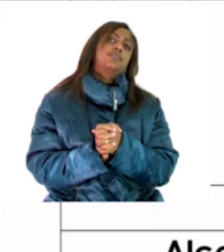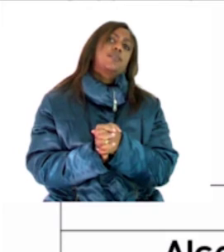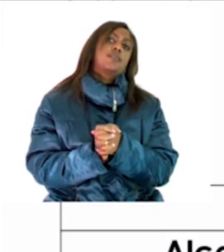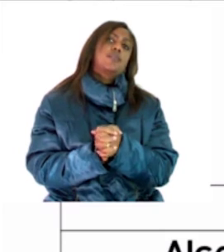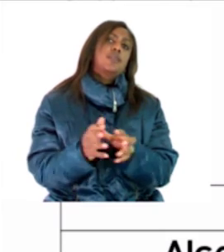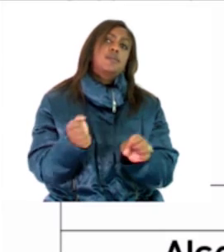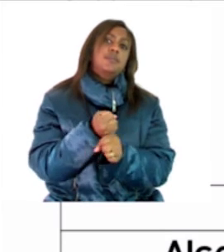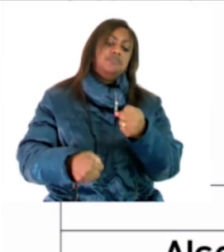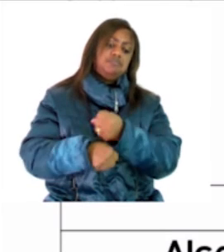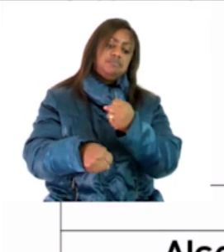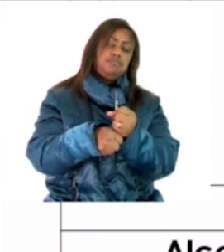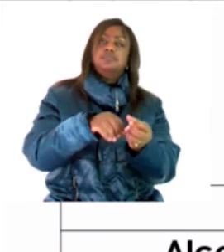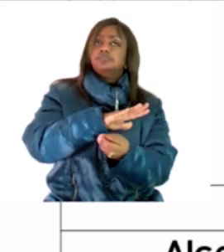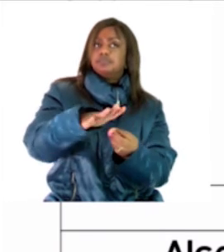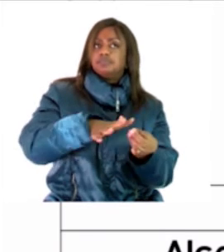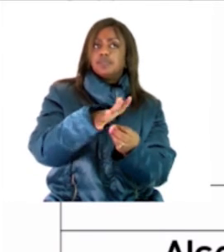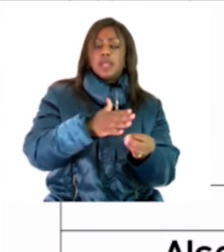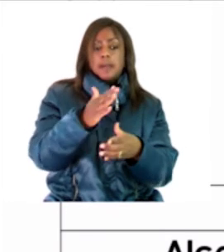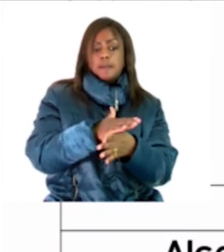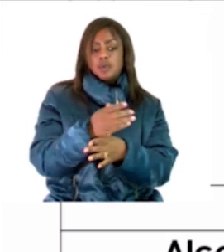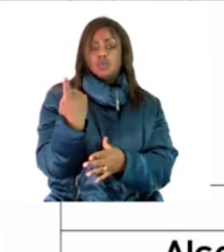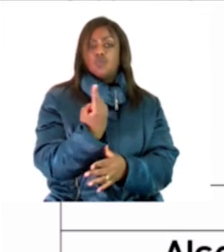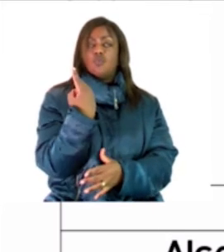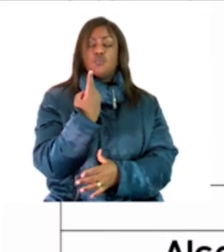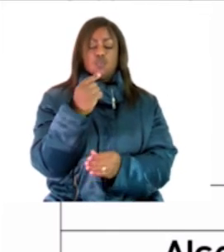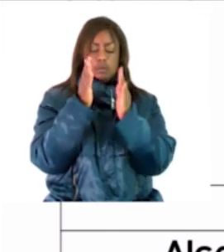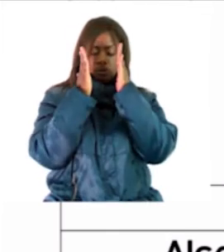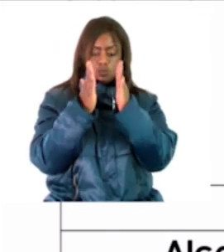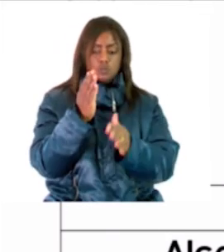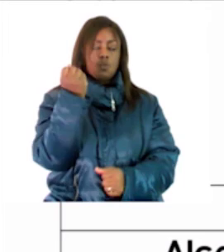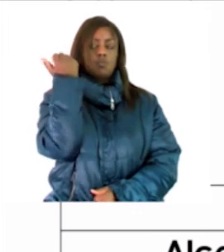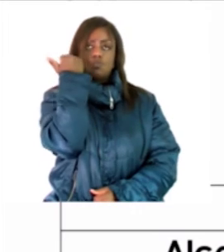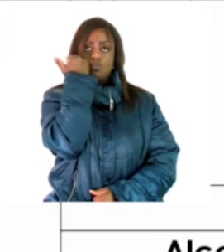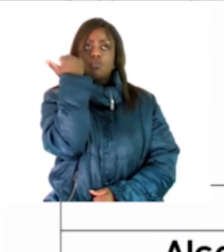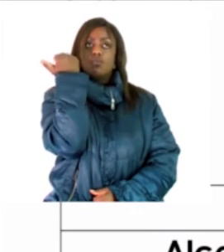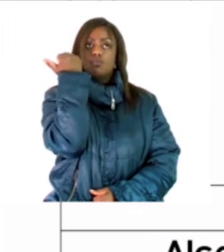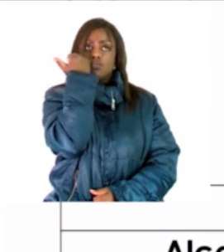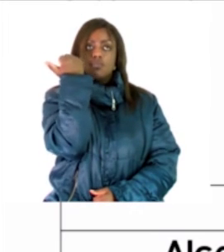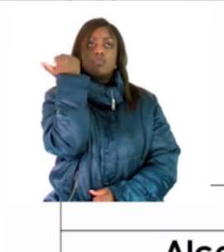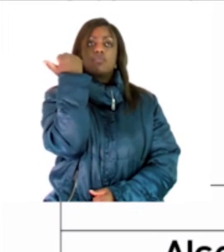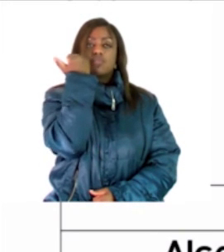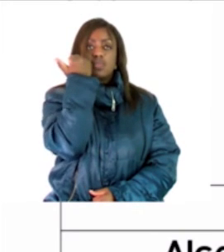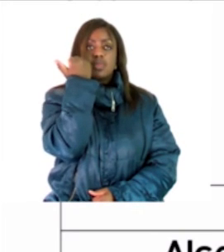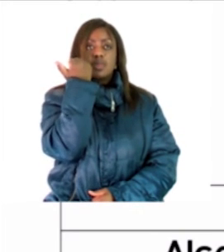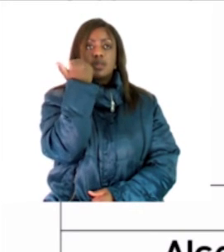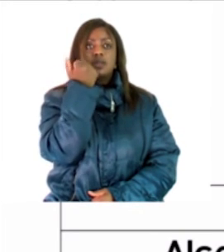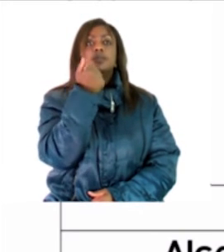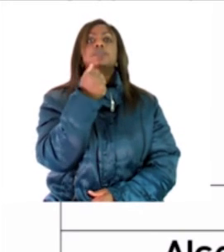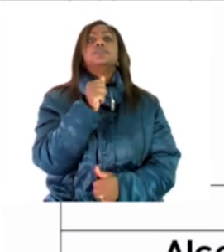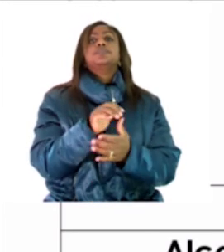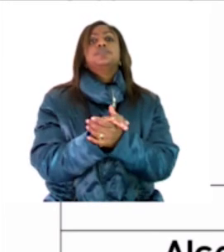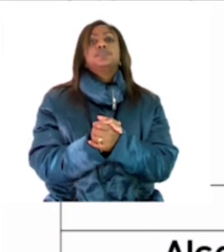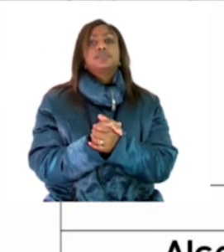to support because they only have money to buy the drugs. I hope you have been listening, and then